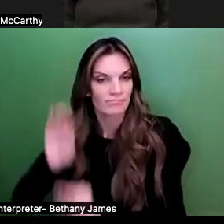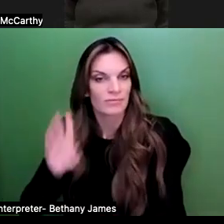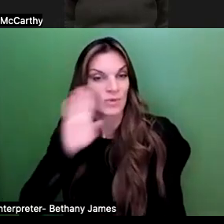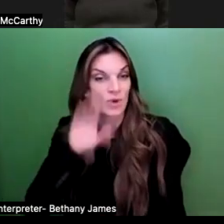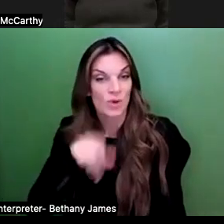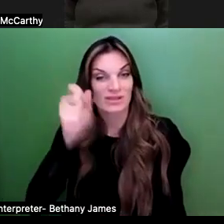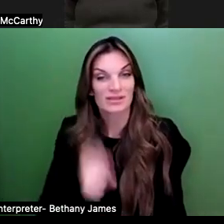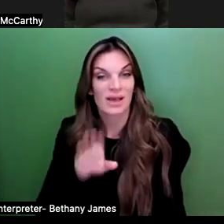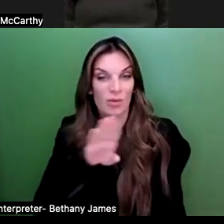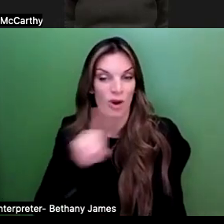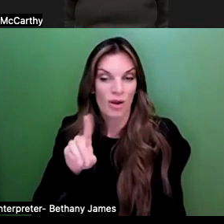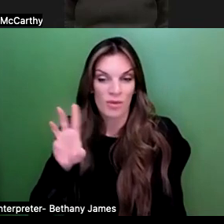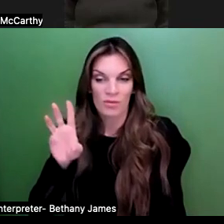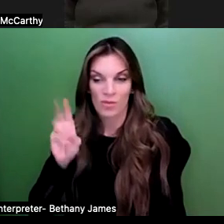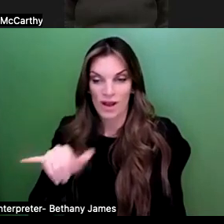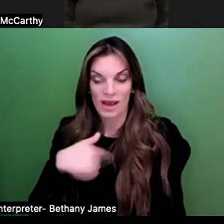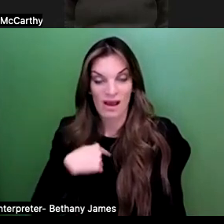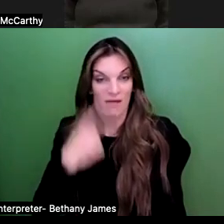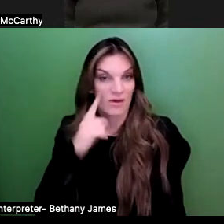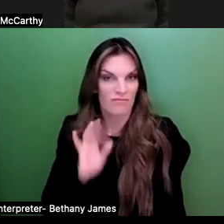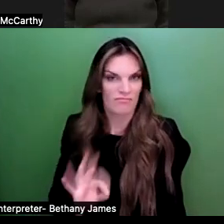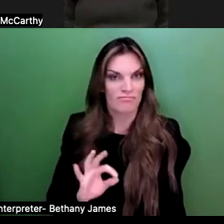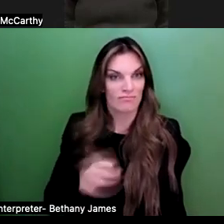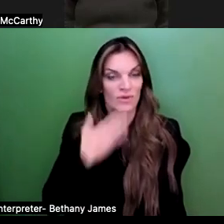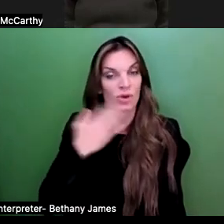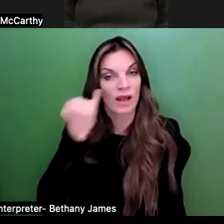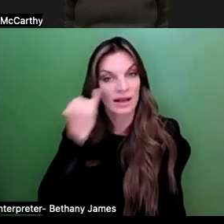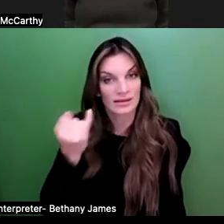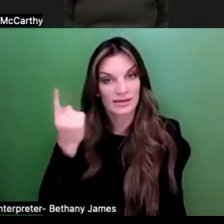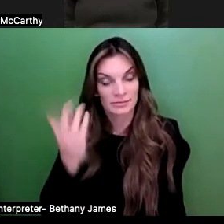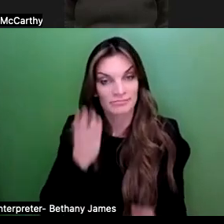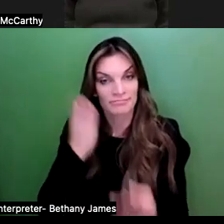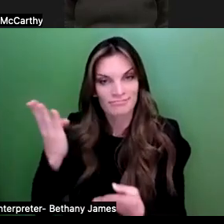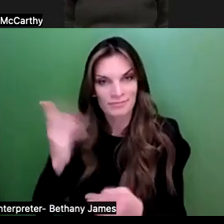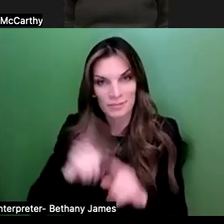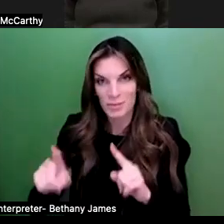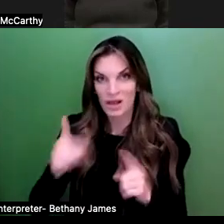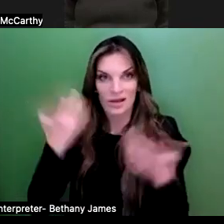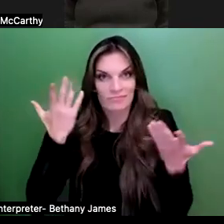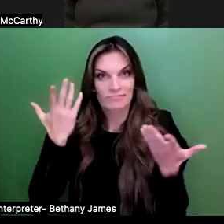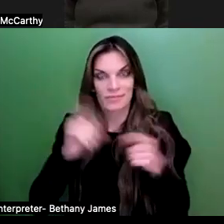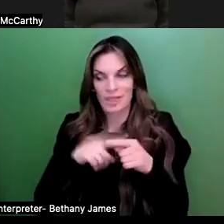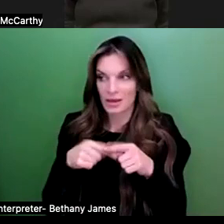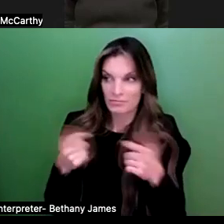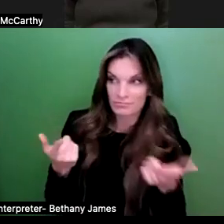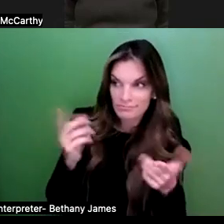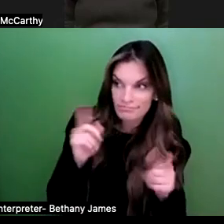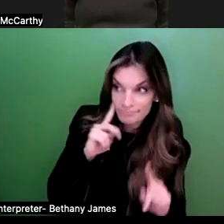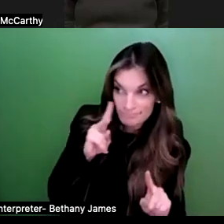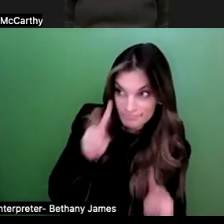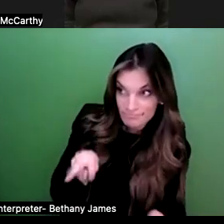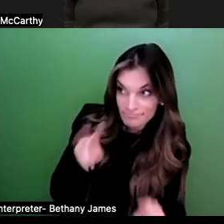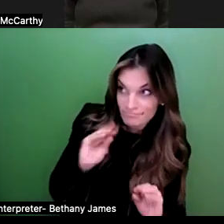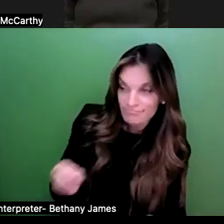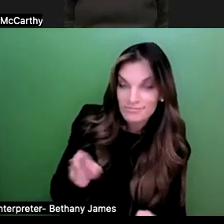Broadway, which I actually thought was a really good idea. But for whatever reason, that went nowhere with this board.